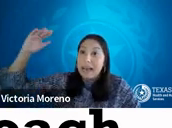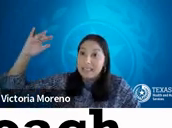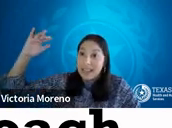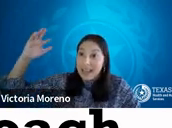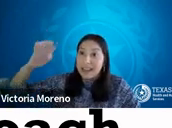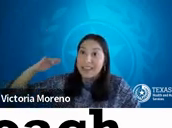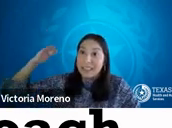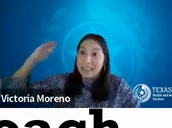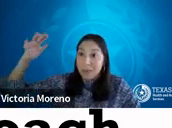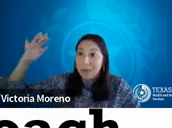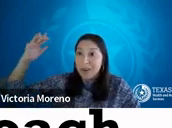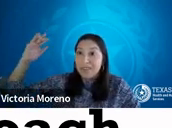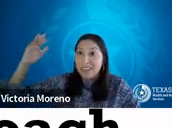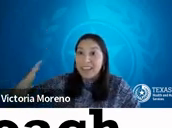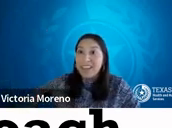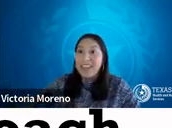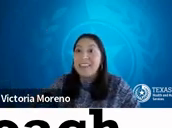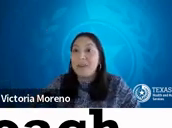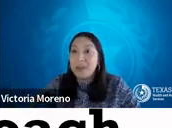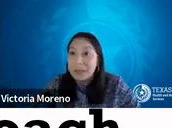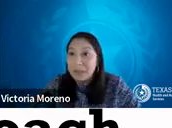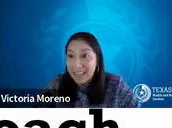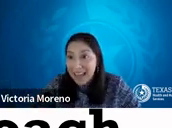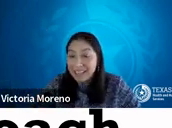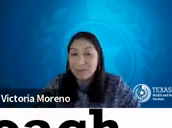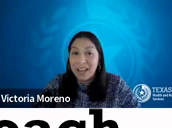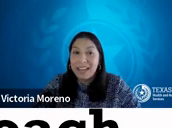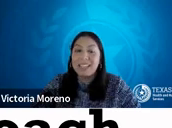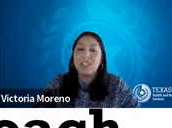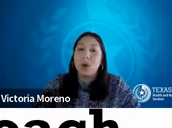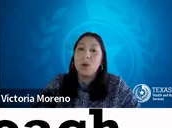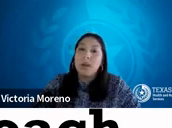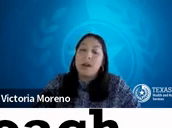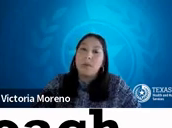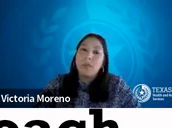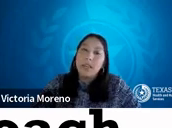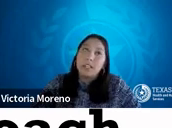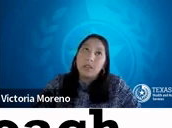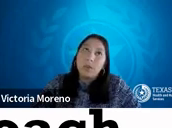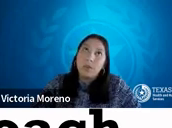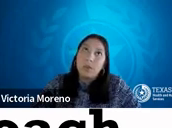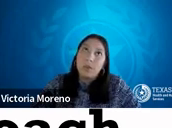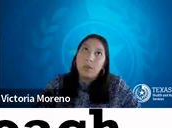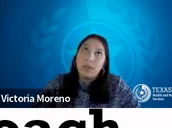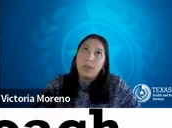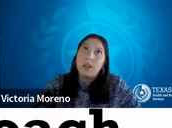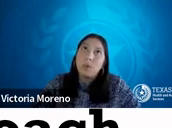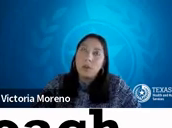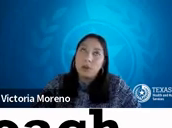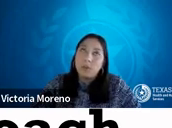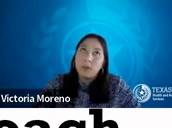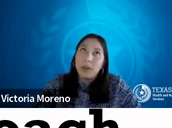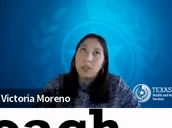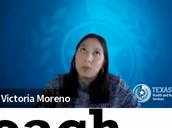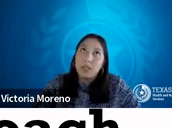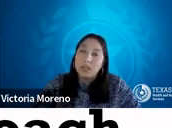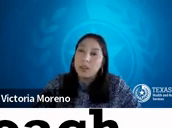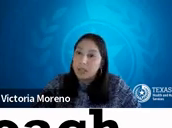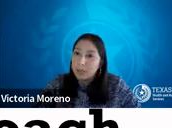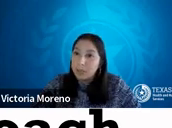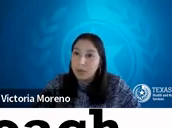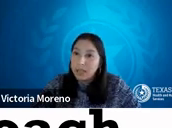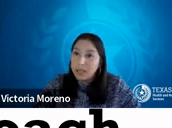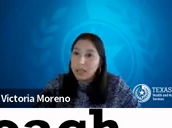a lot ahead on that topper part of the hill that we could be at, right? And so moving into the new approach that PBHP